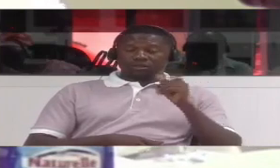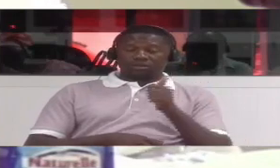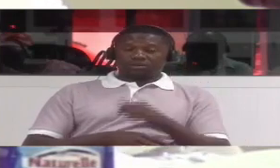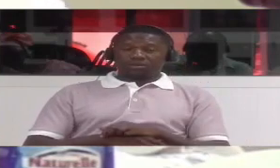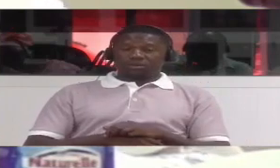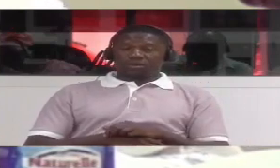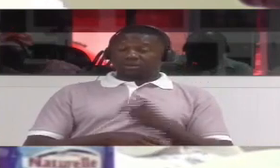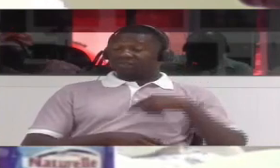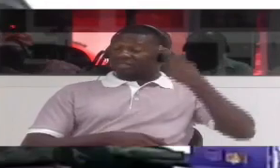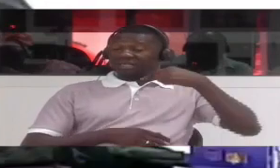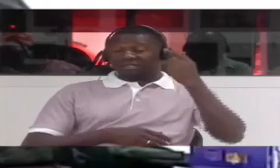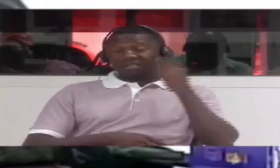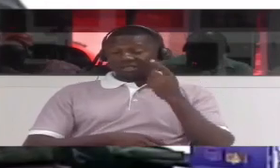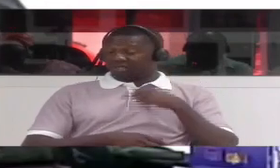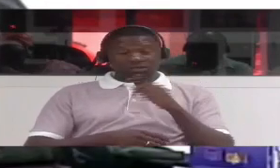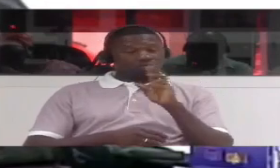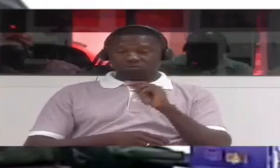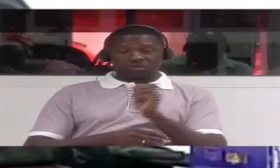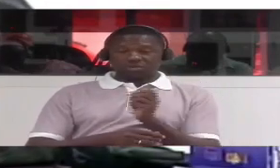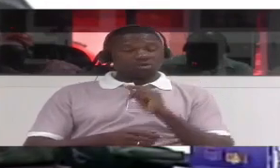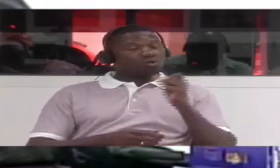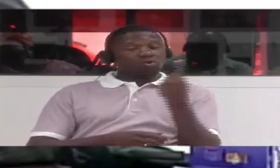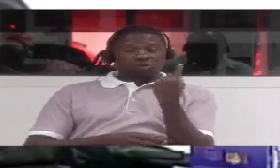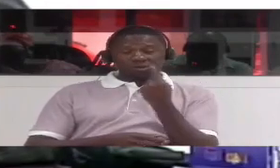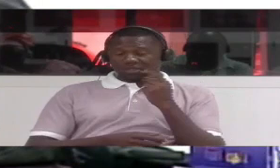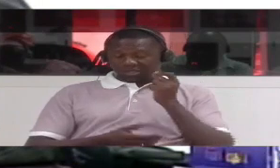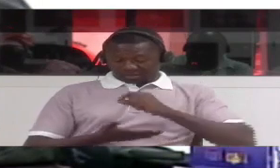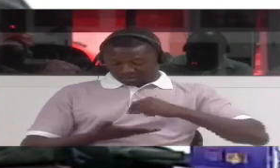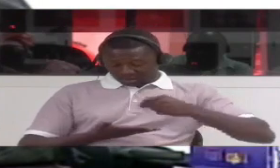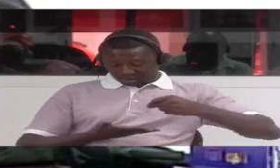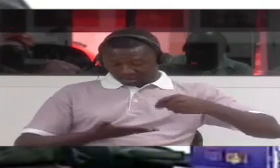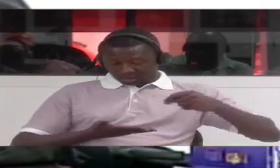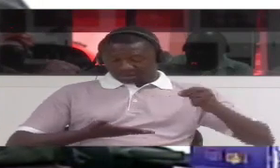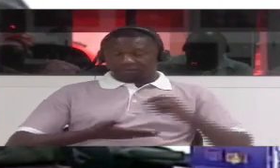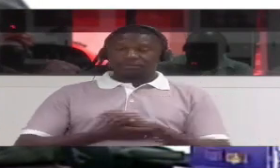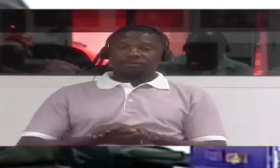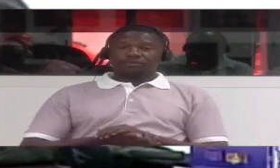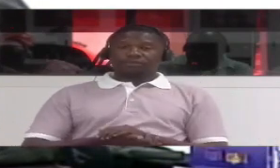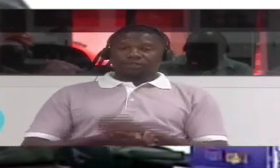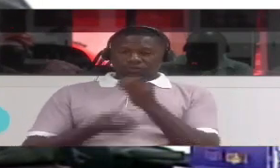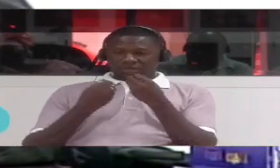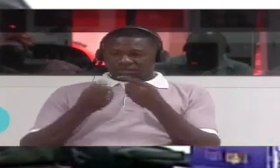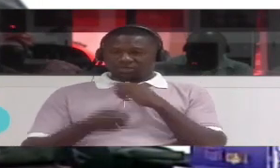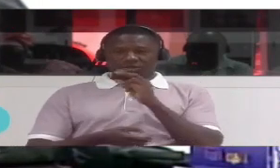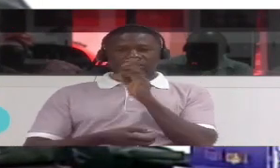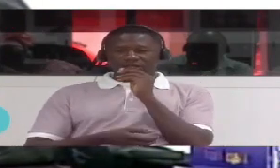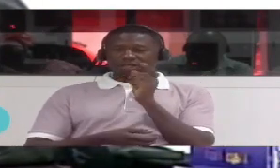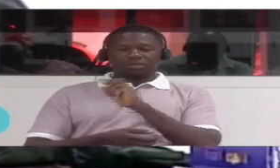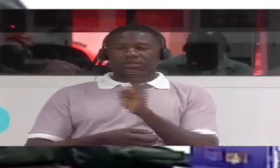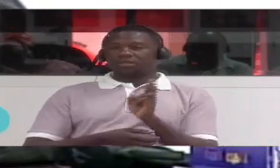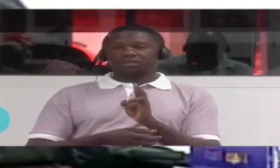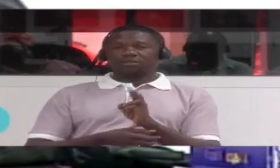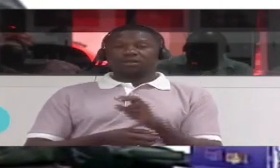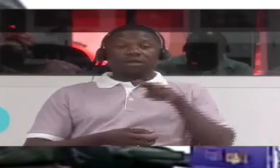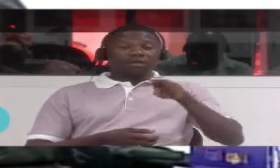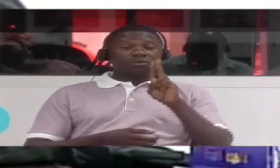day, he didn't say anything. But he did was he busy do writing. Anything during that time? Pardon? Apart from, you told us that he didn't say anything. Nuru Seka didn't say a word,